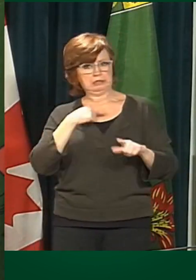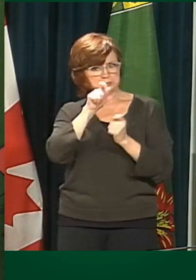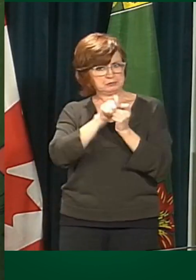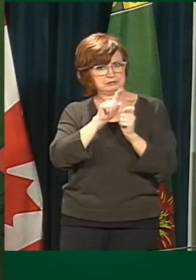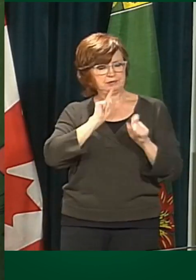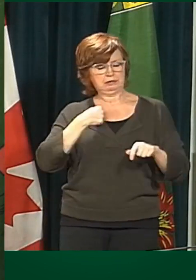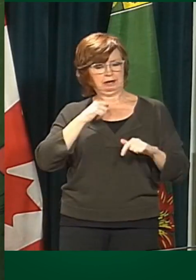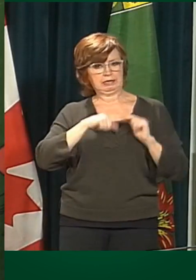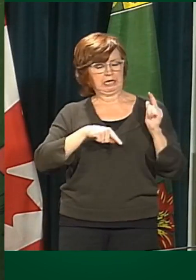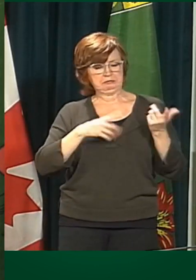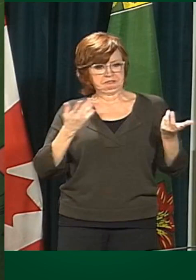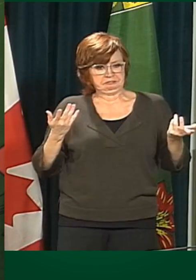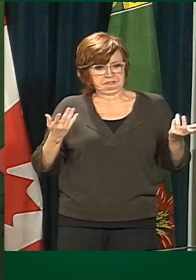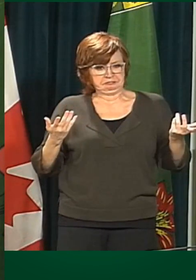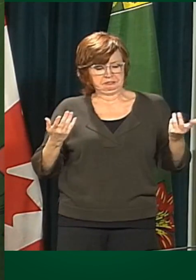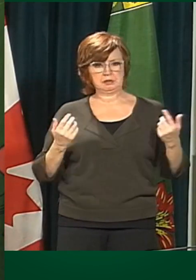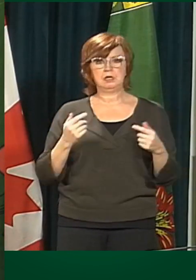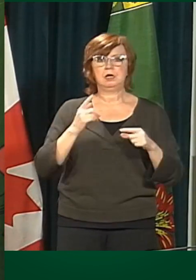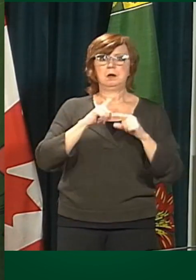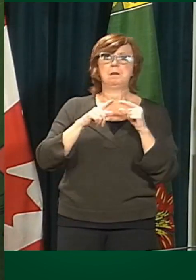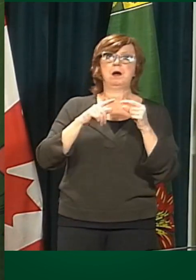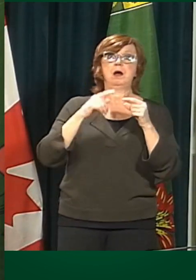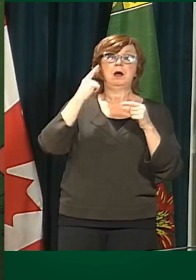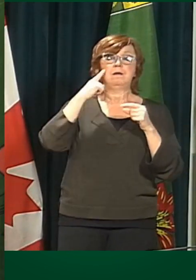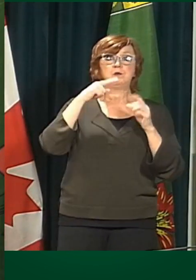obviously remote isolated communities are